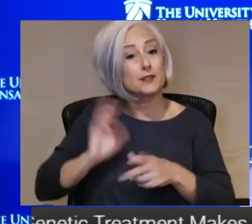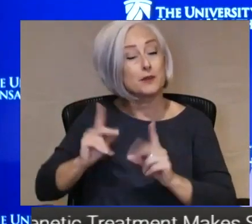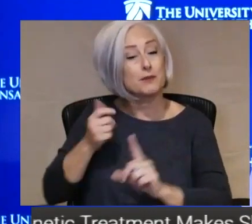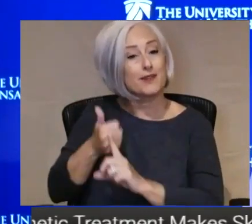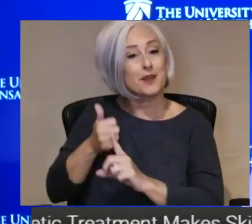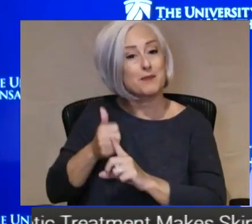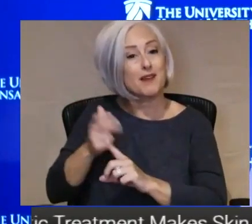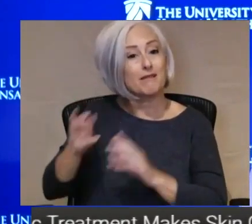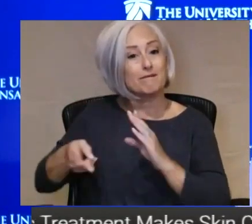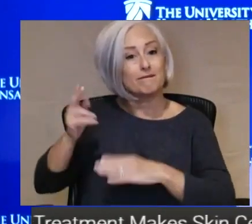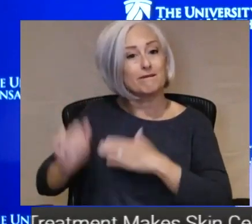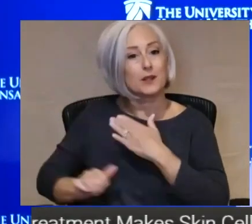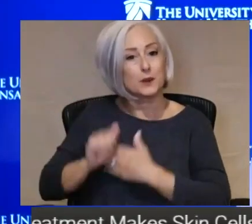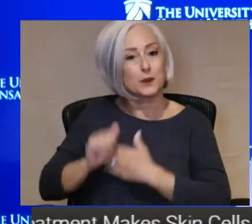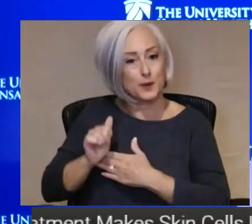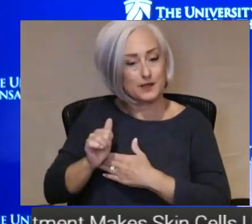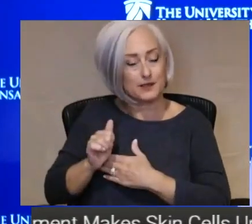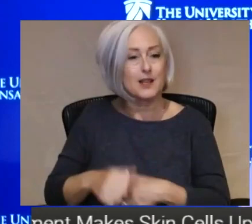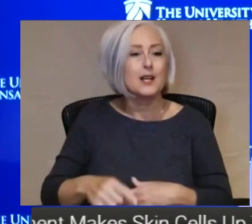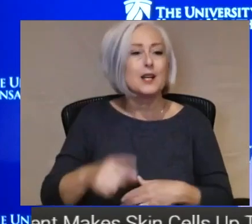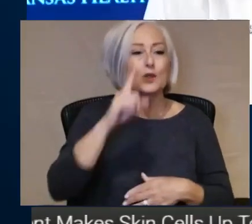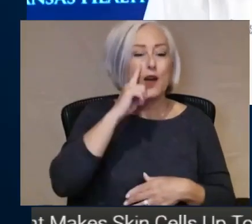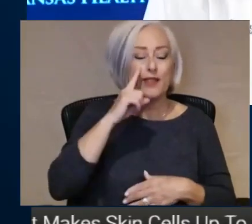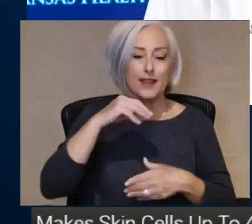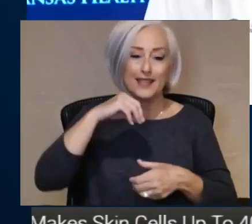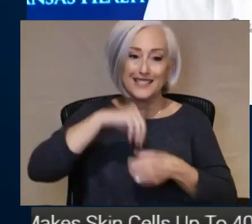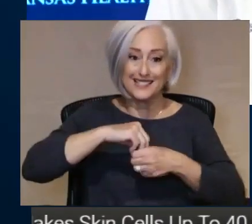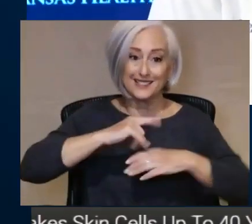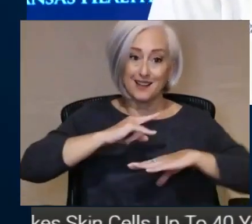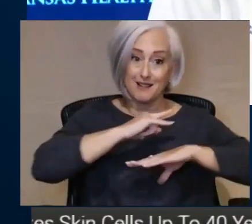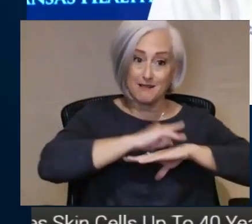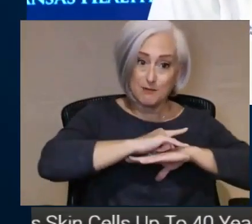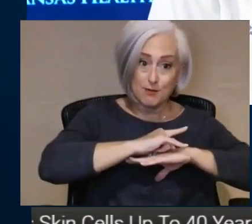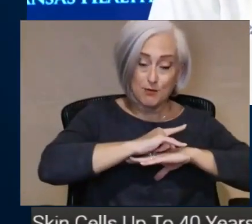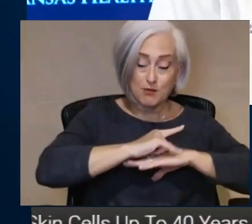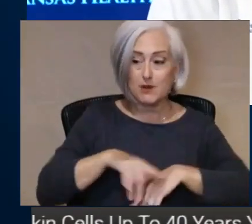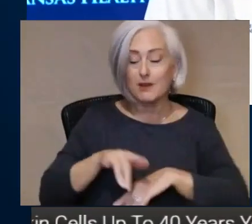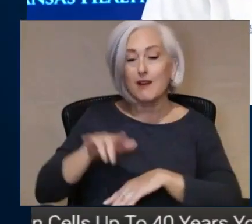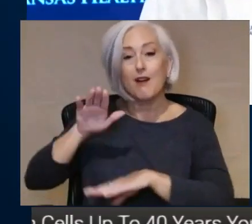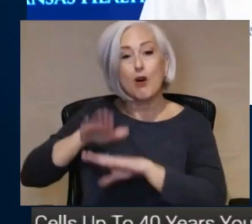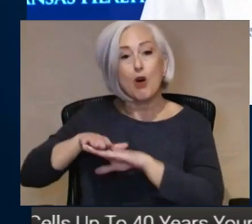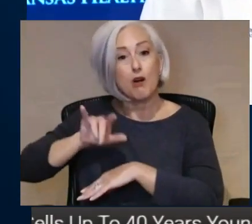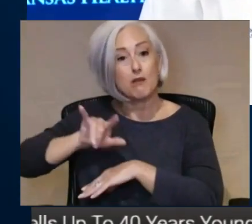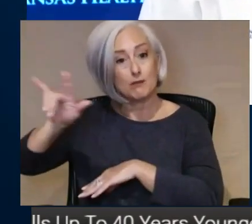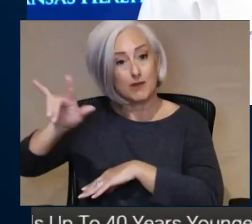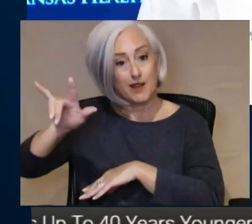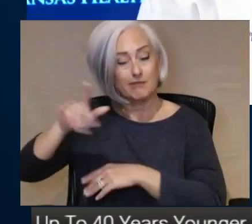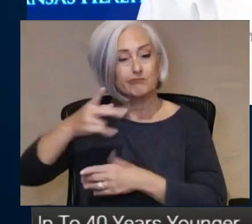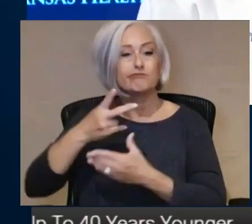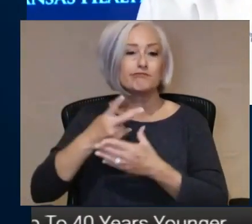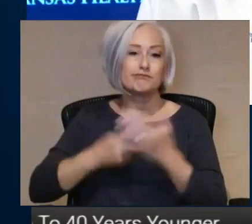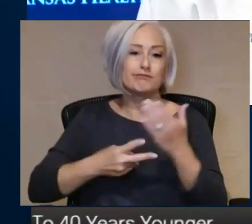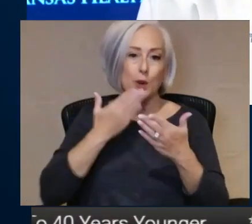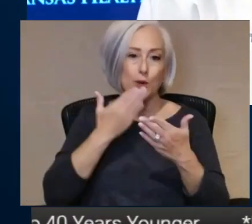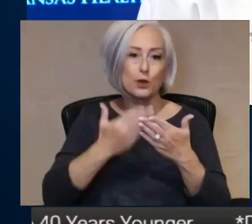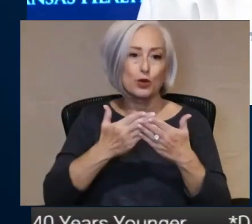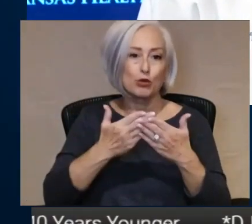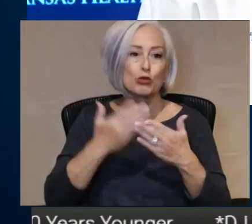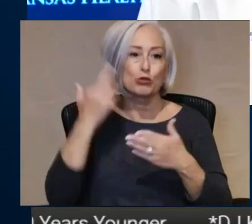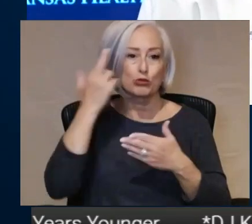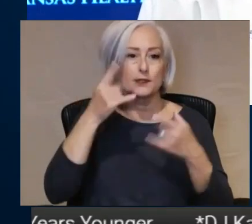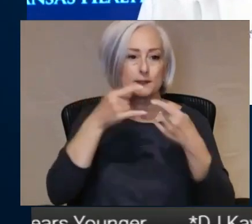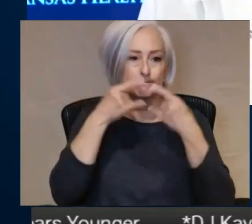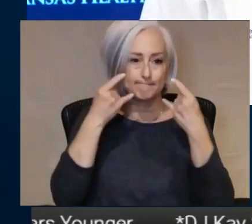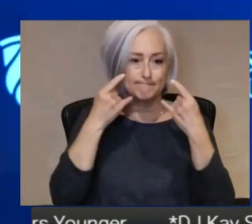on the flight is probably best practice, really. It's best practice even if it's no longer required practice. Yeah. Interesting to see the Biden administration appeals the ruling that